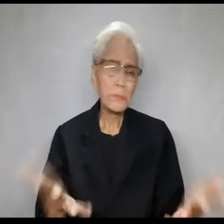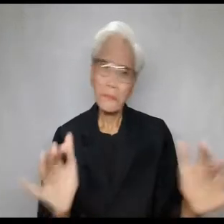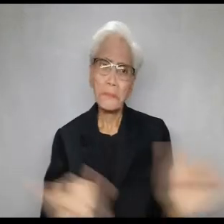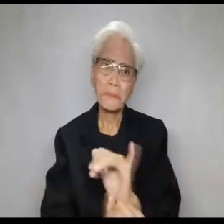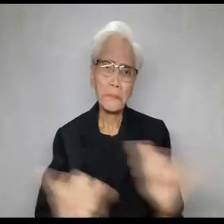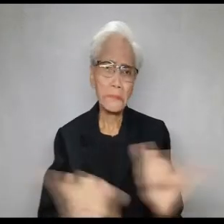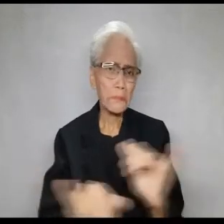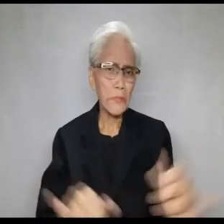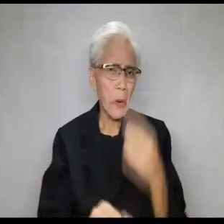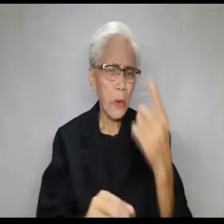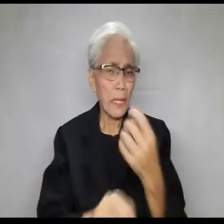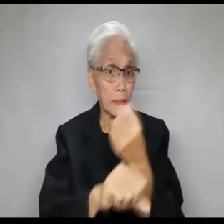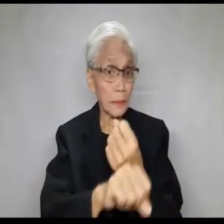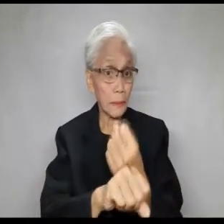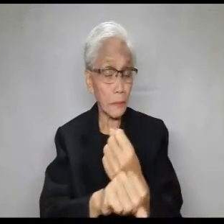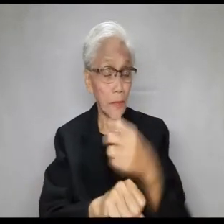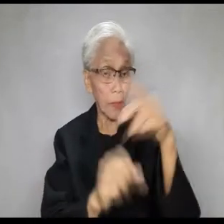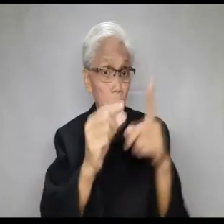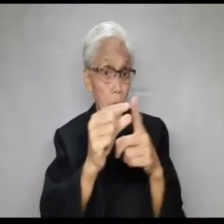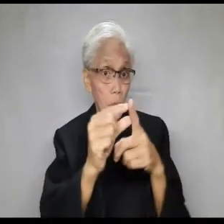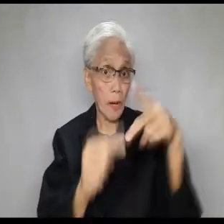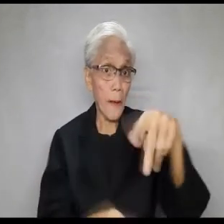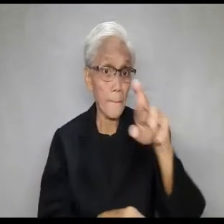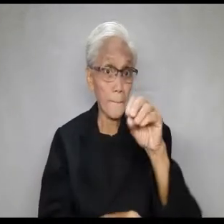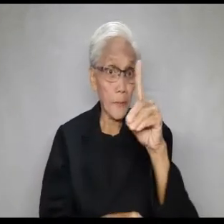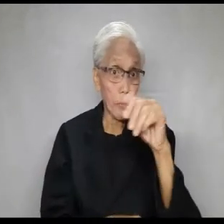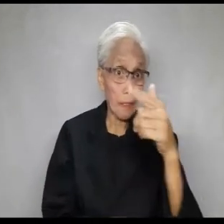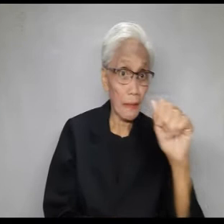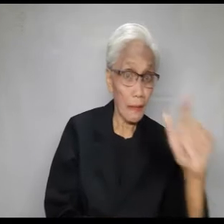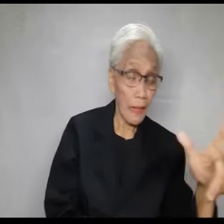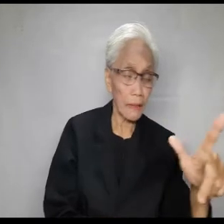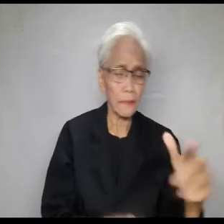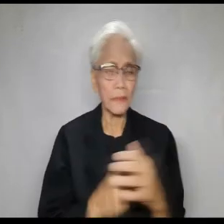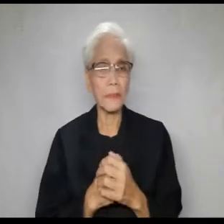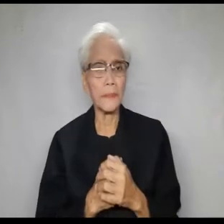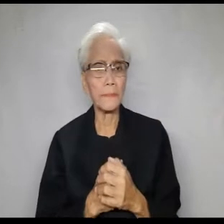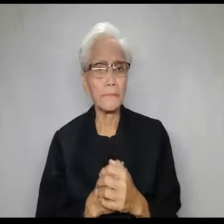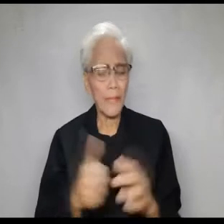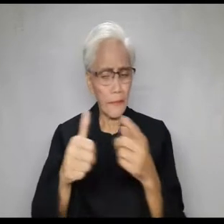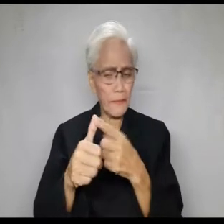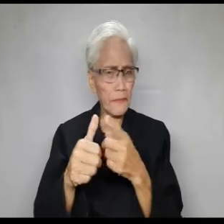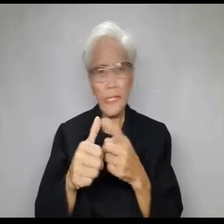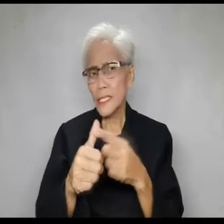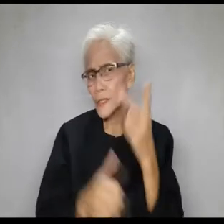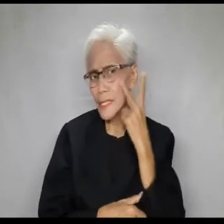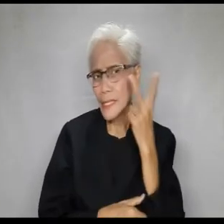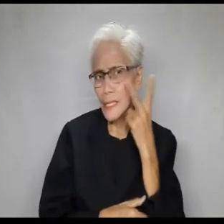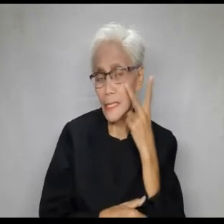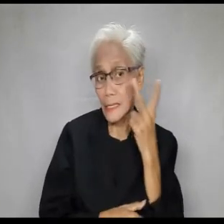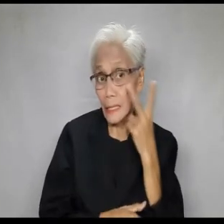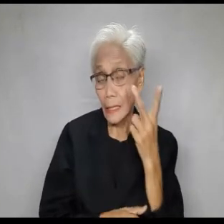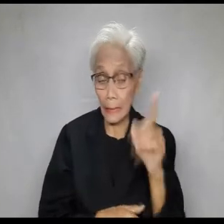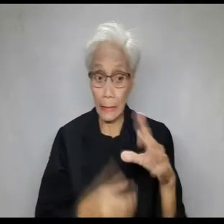So, it's like one stone of the word prodigal to hit two birds at once. The first is seen